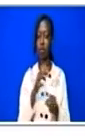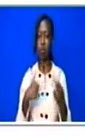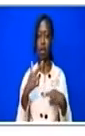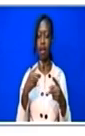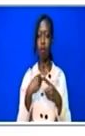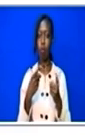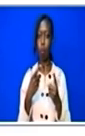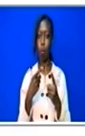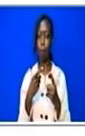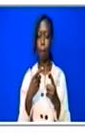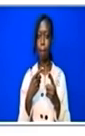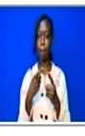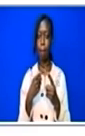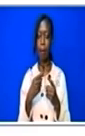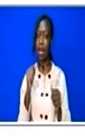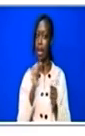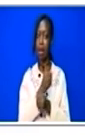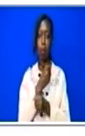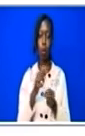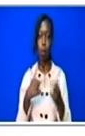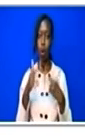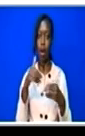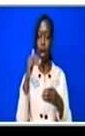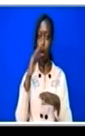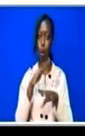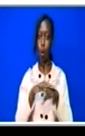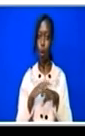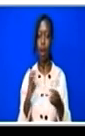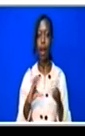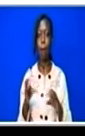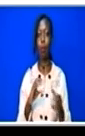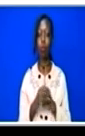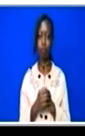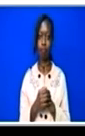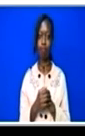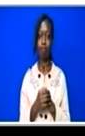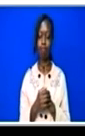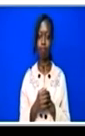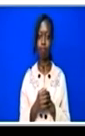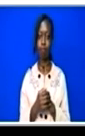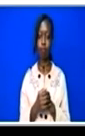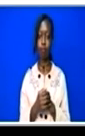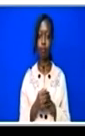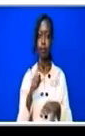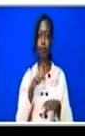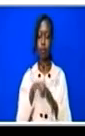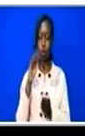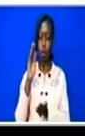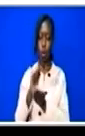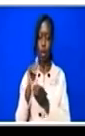they are not chemically reactive. Yeah. Oh, So when stored in the body tissues,